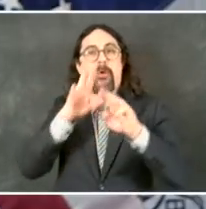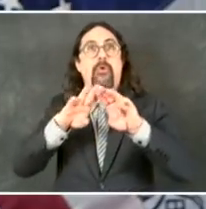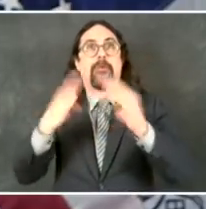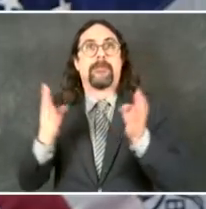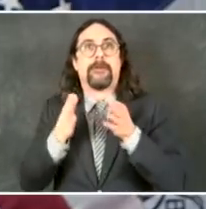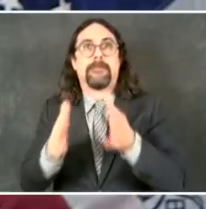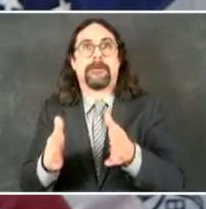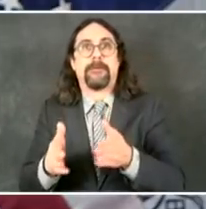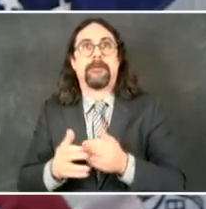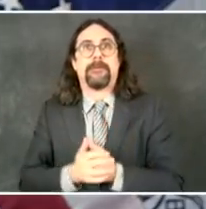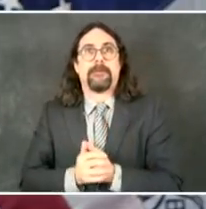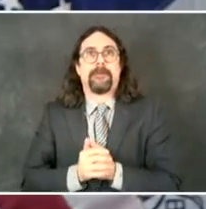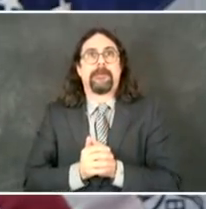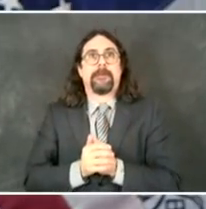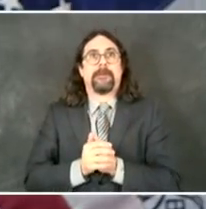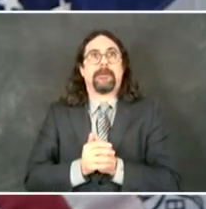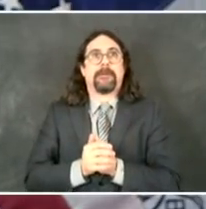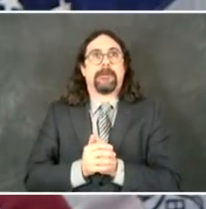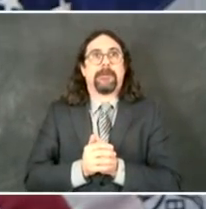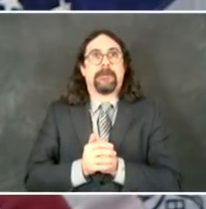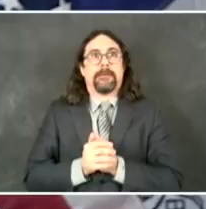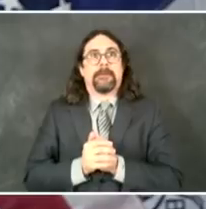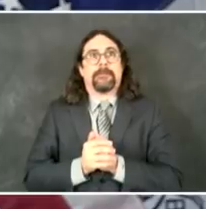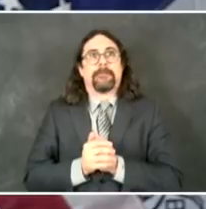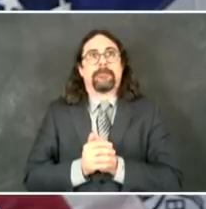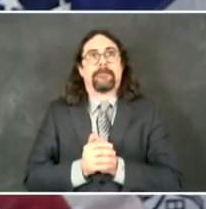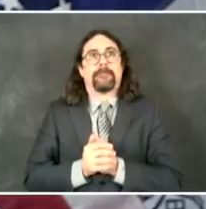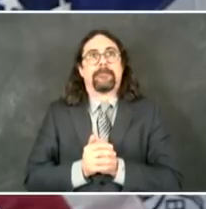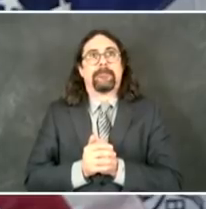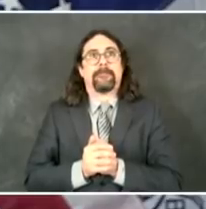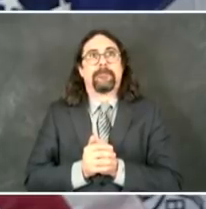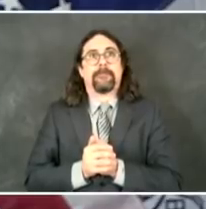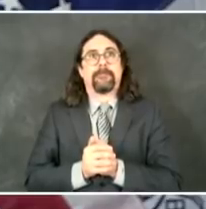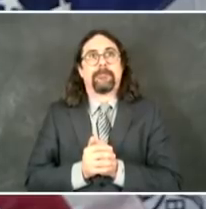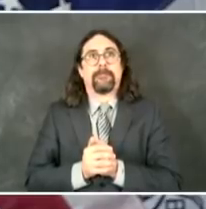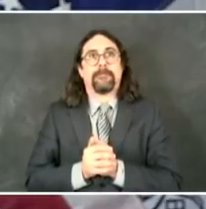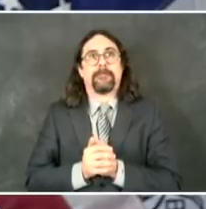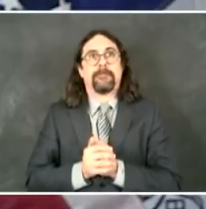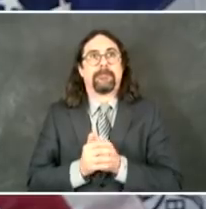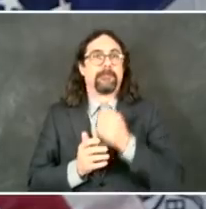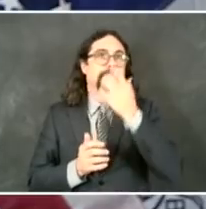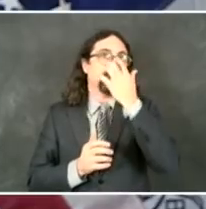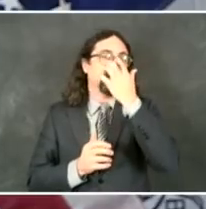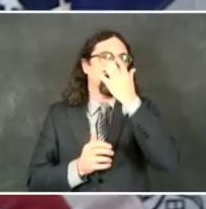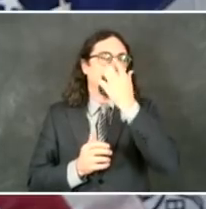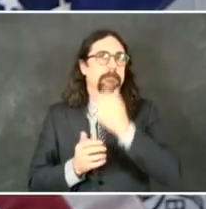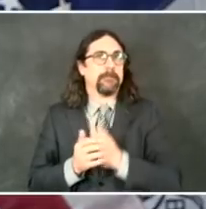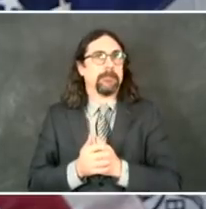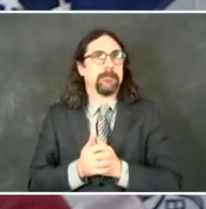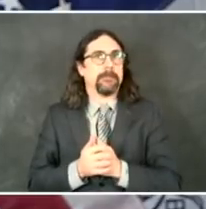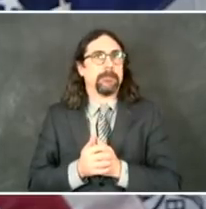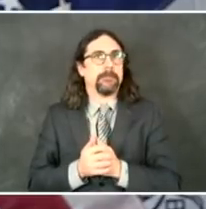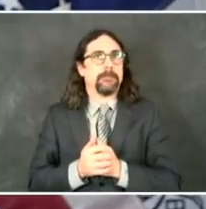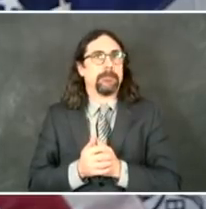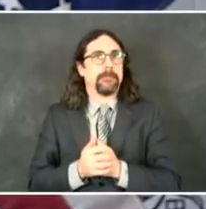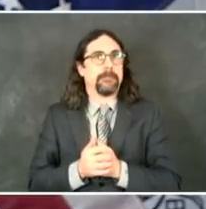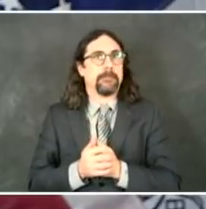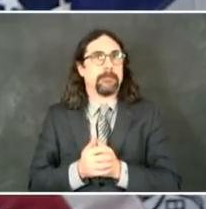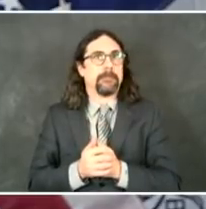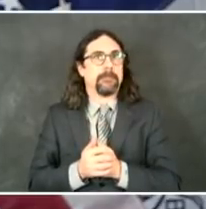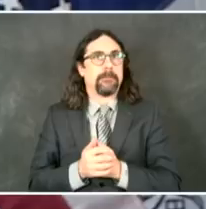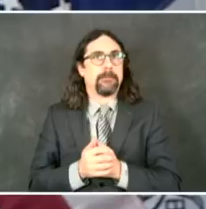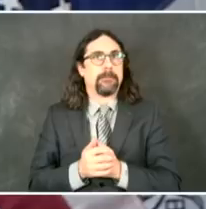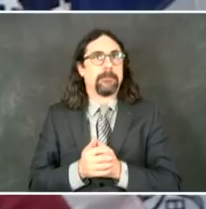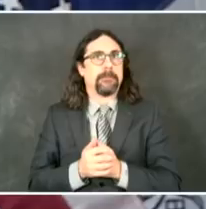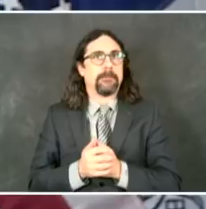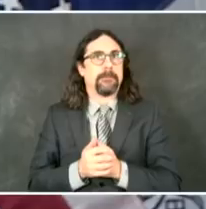expand sidewalks. Use the example of what we did over the holidays around Rockefeller Center, where you just open up the